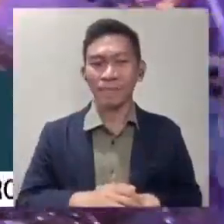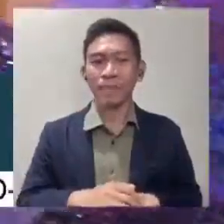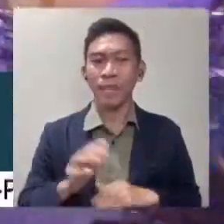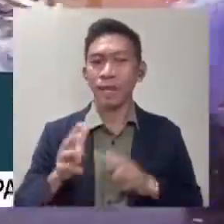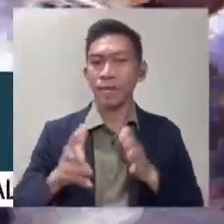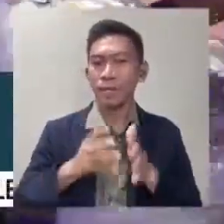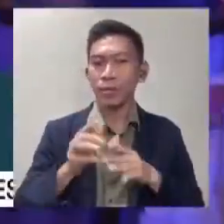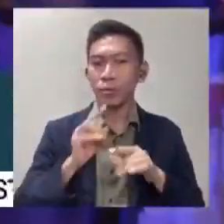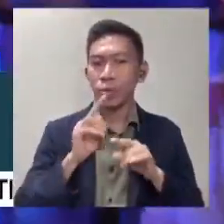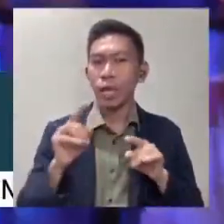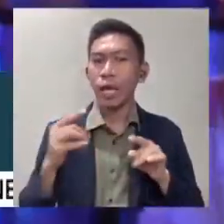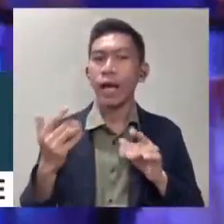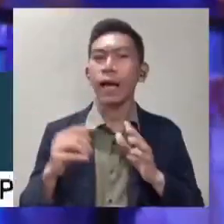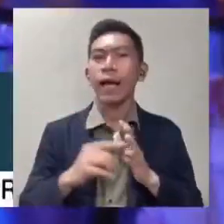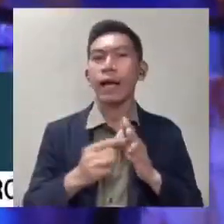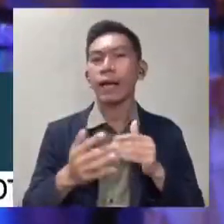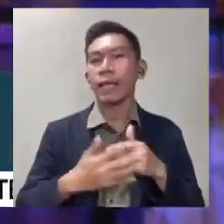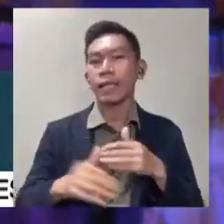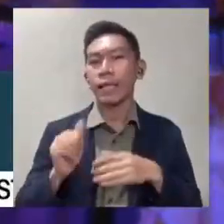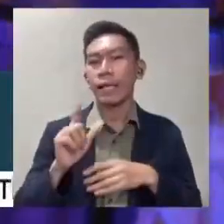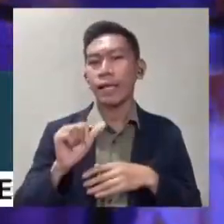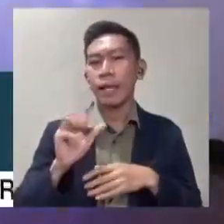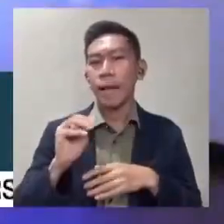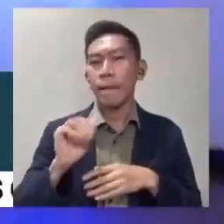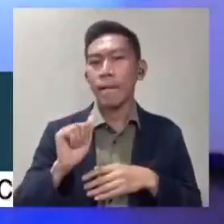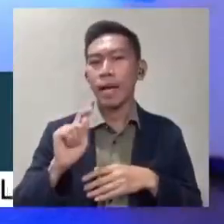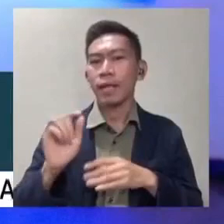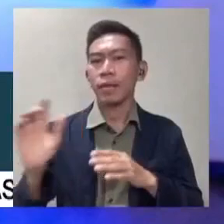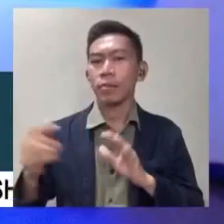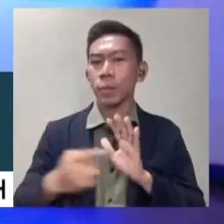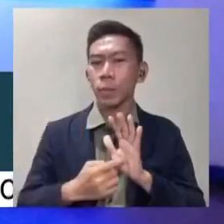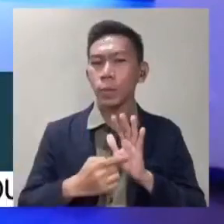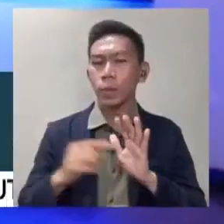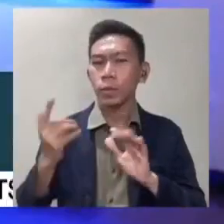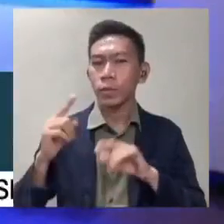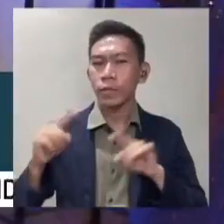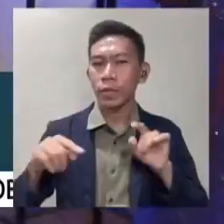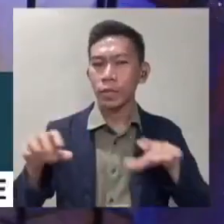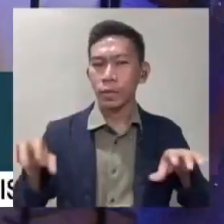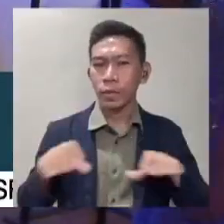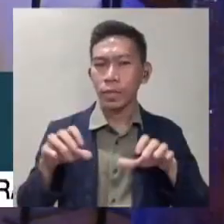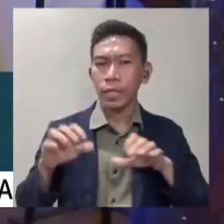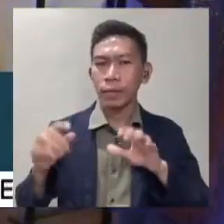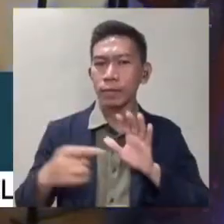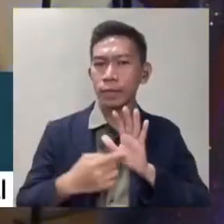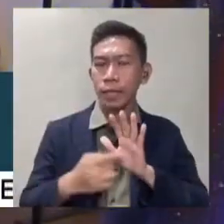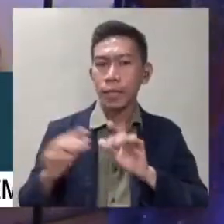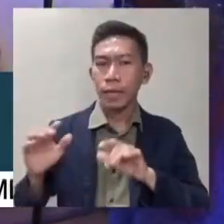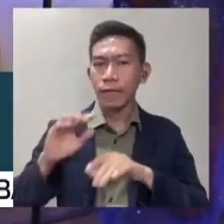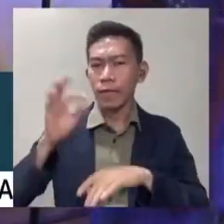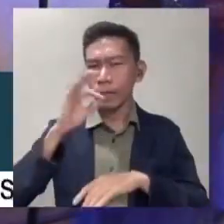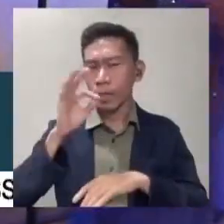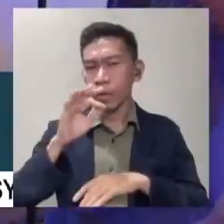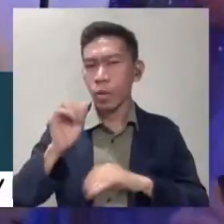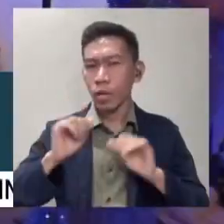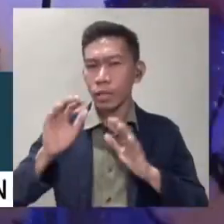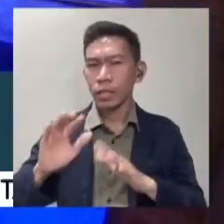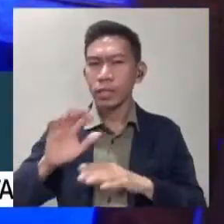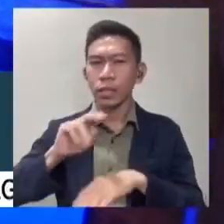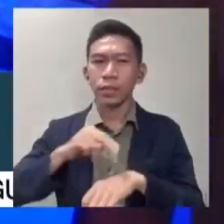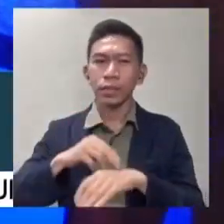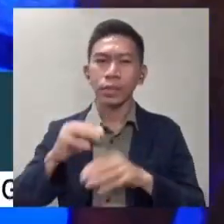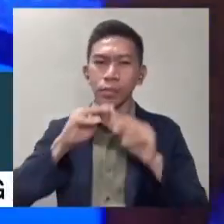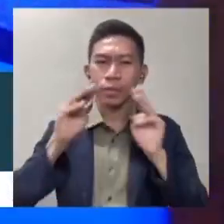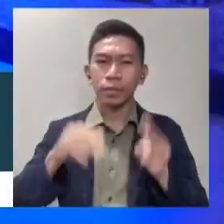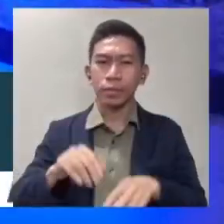kickoff to Alamat, a special exhibition of the contemporary works of renowned Filipino artists at the National Museum of Anthropology.